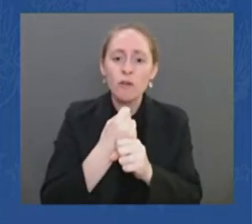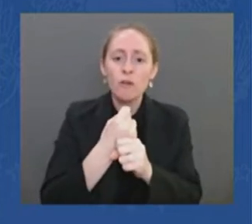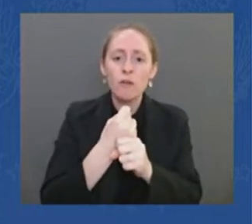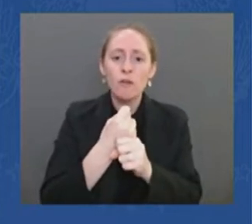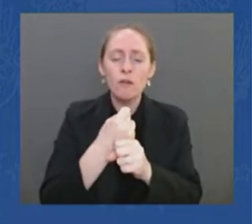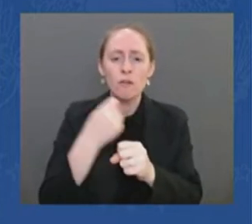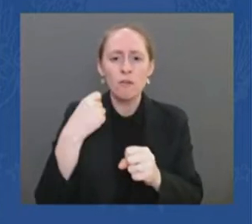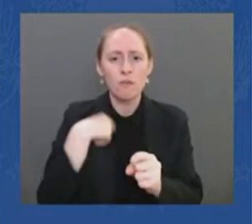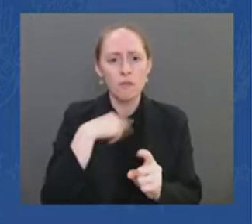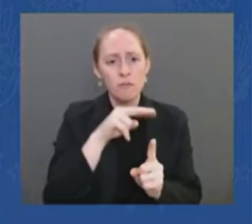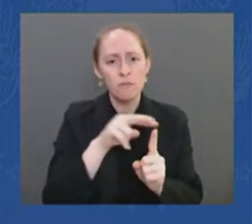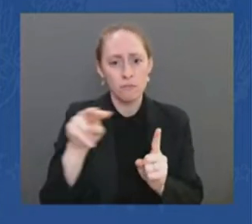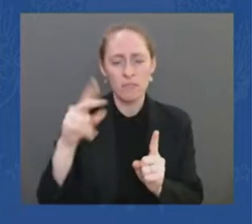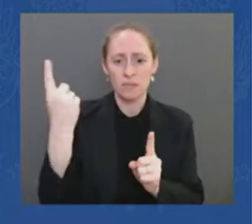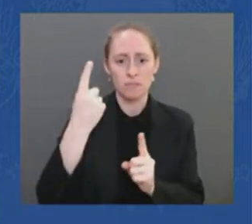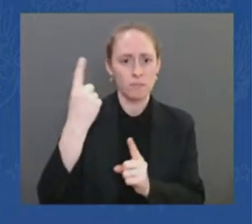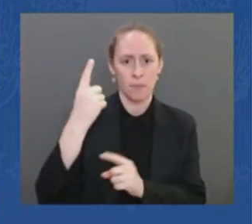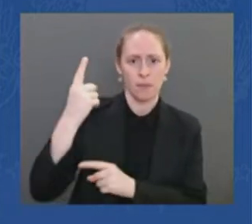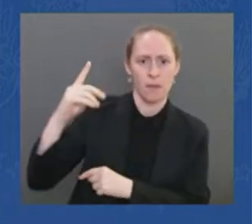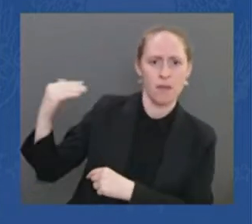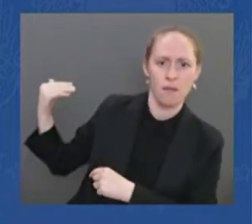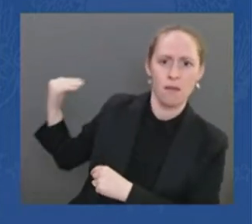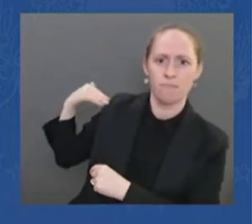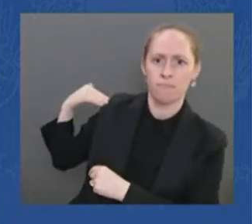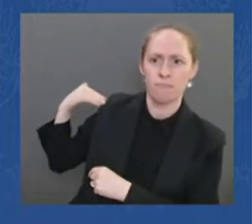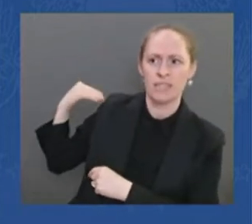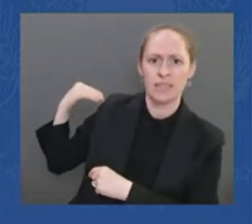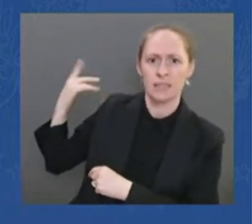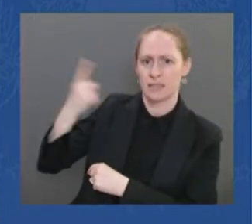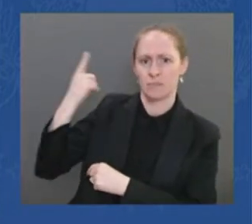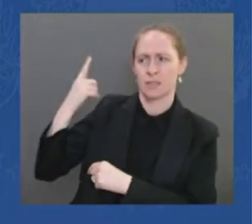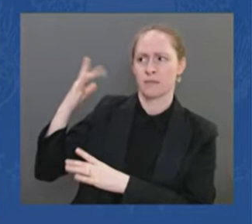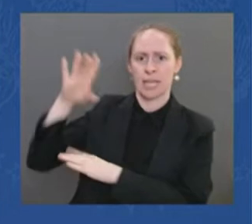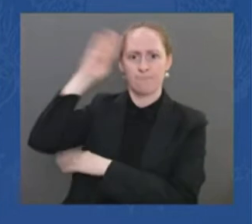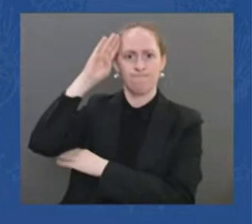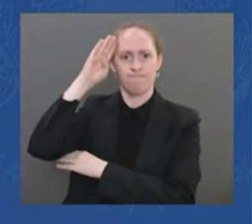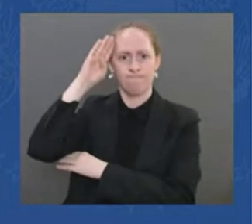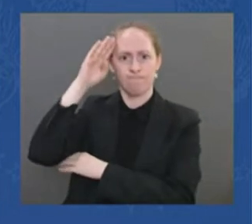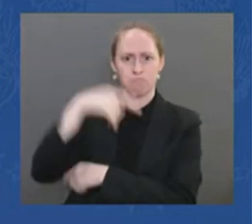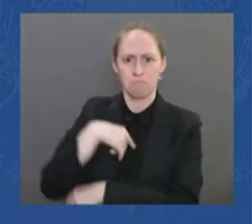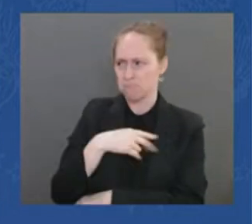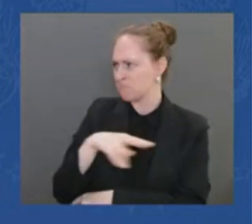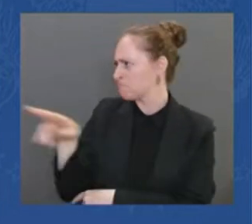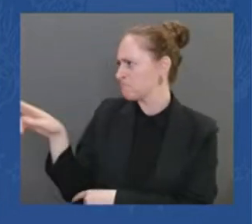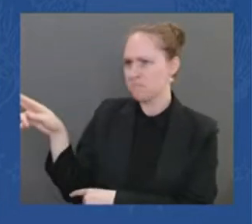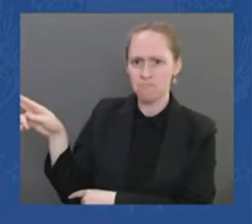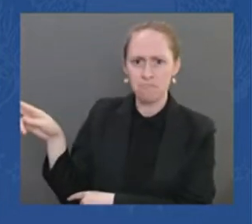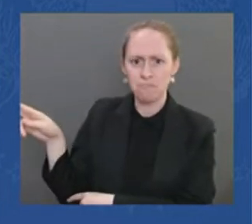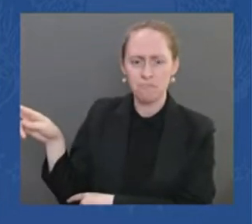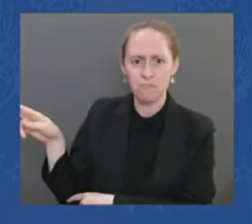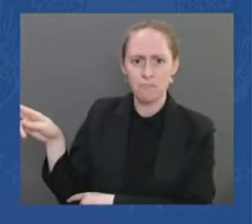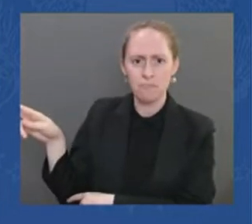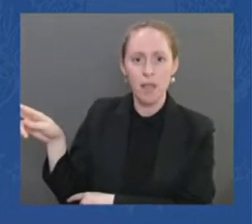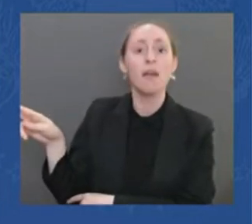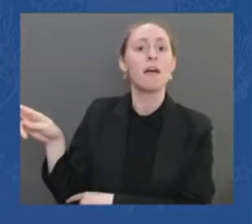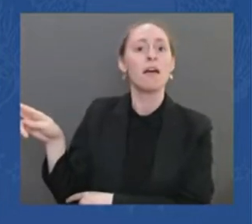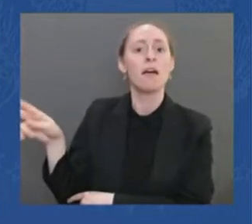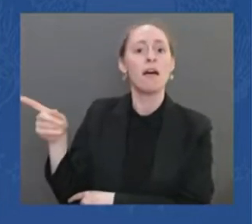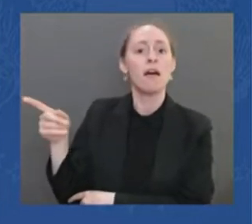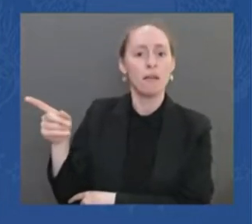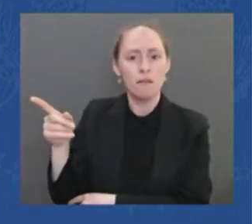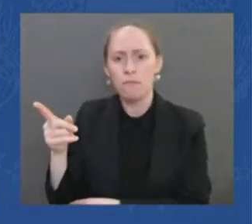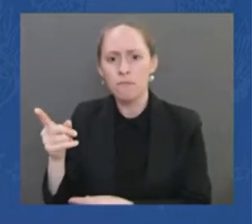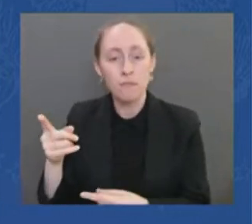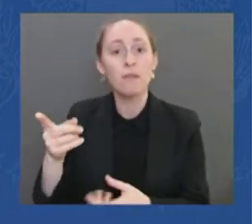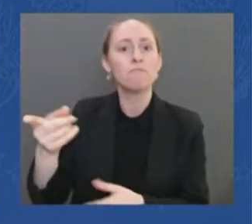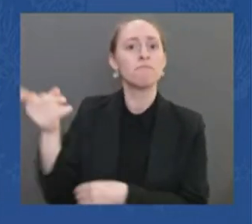and there was a gentleman who had to be in his early 80s in a wheelchair, being wheeled by his son, who